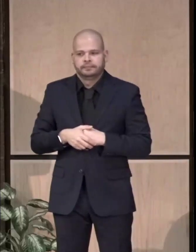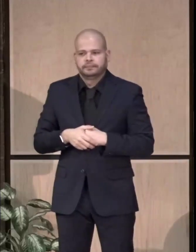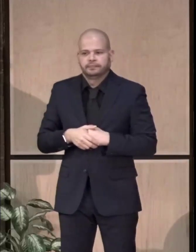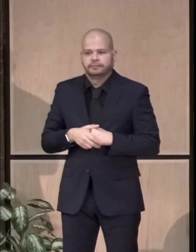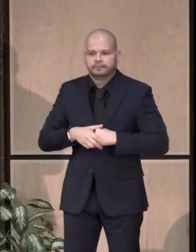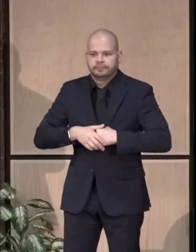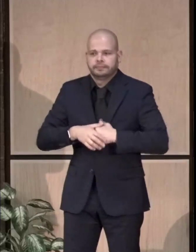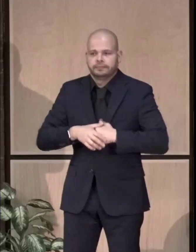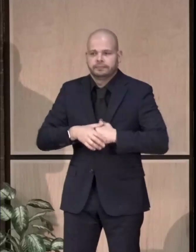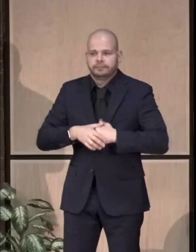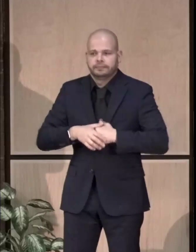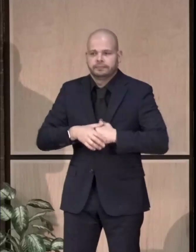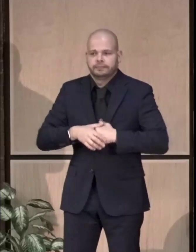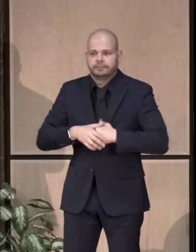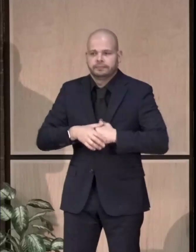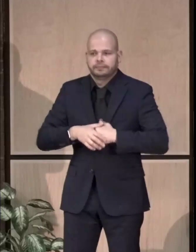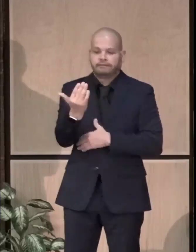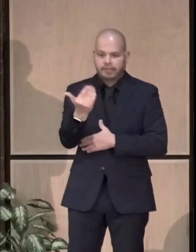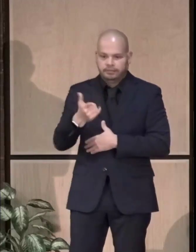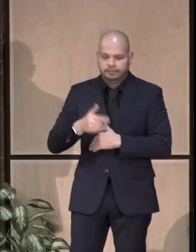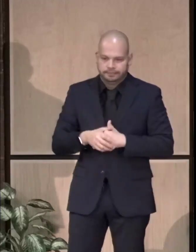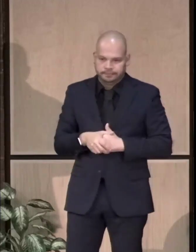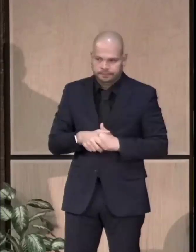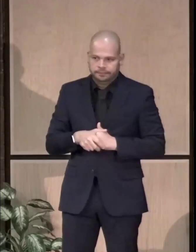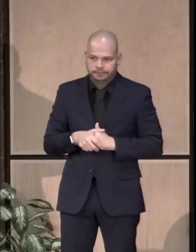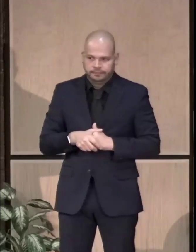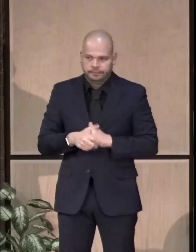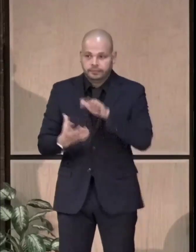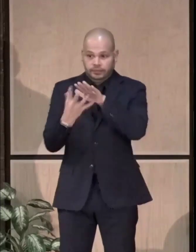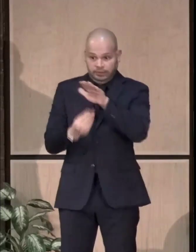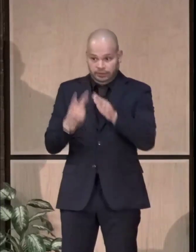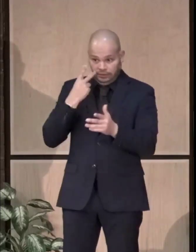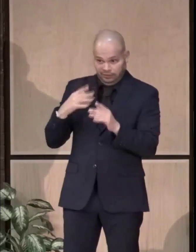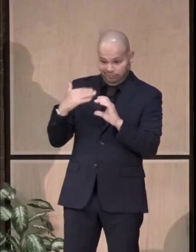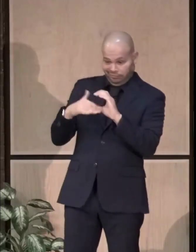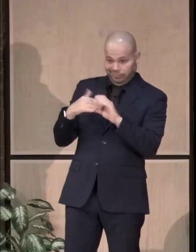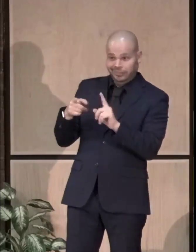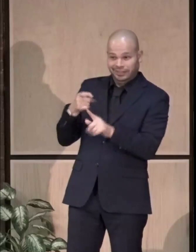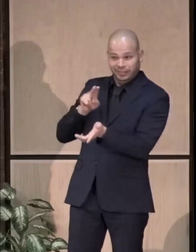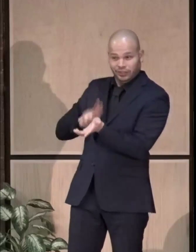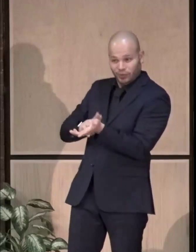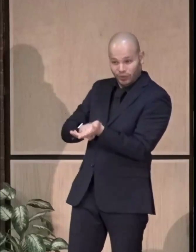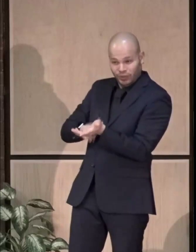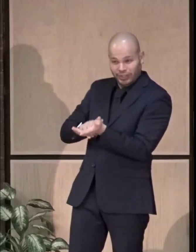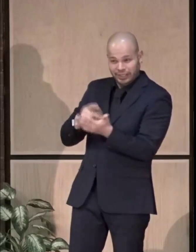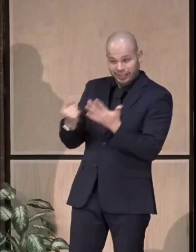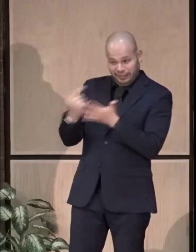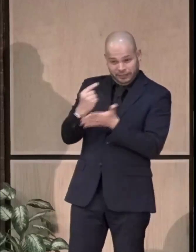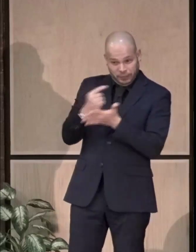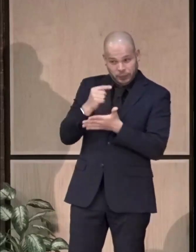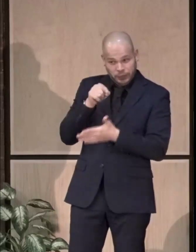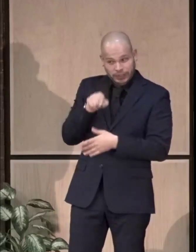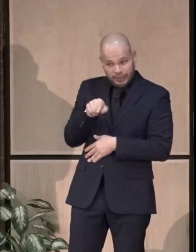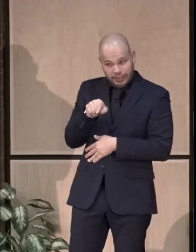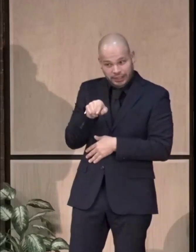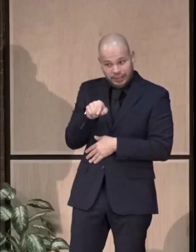Yes, sir. That's an email from Shane Pupo to you and Robert Card, right? Yes, sir.